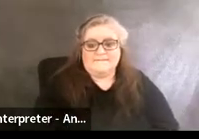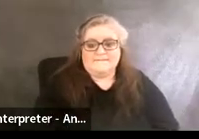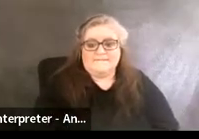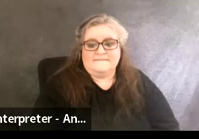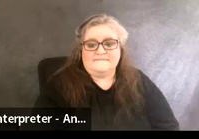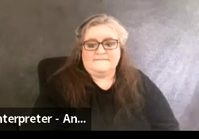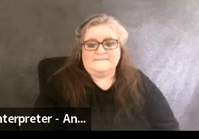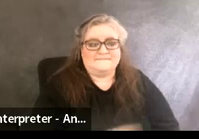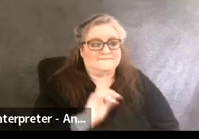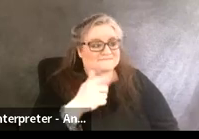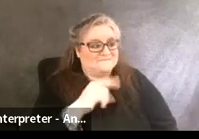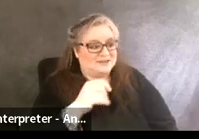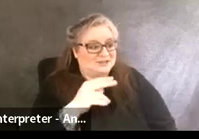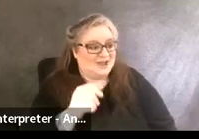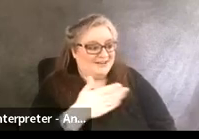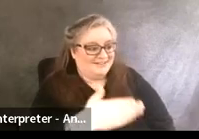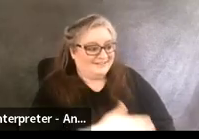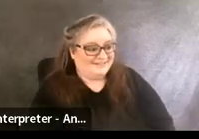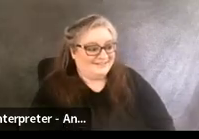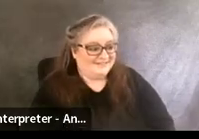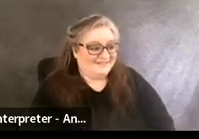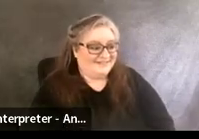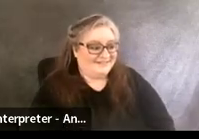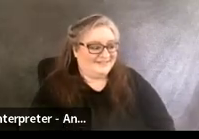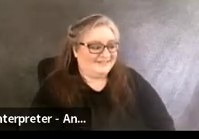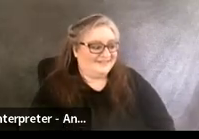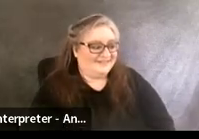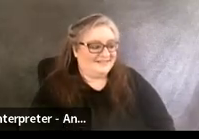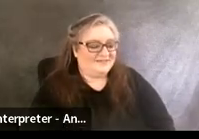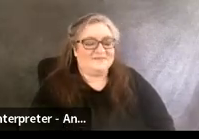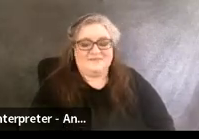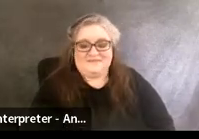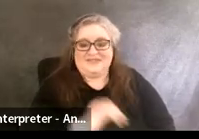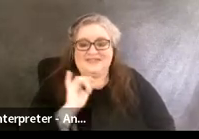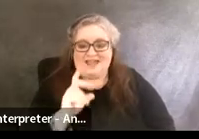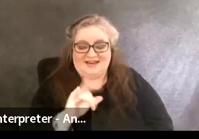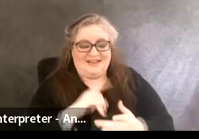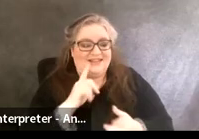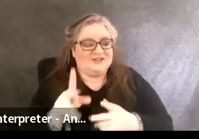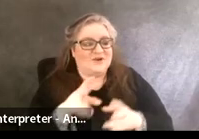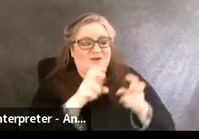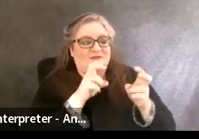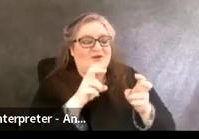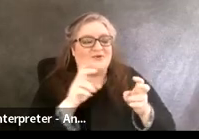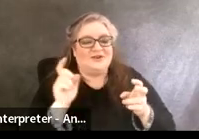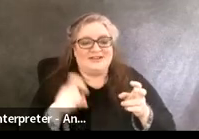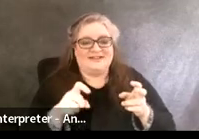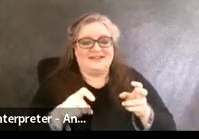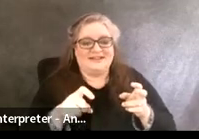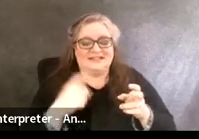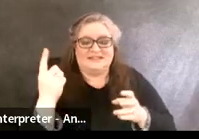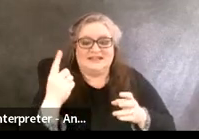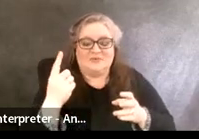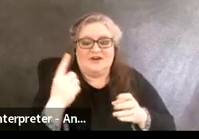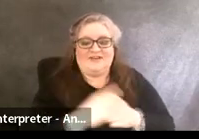Johnny, you want to take that one? Sure. So the ID that you upload needs to be